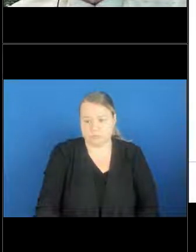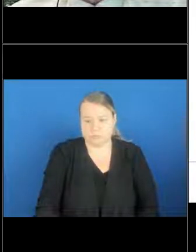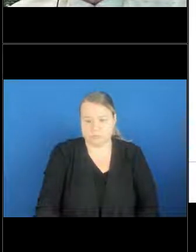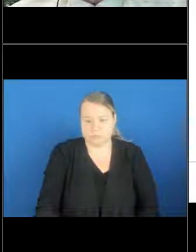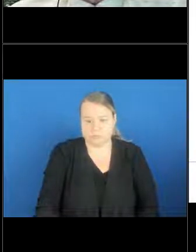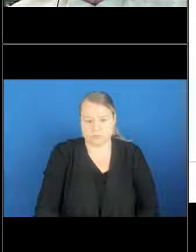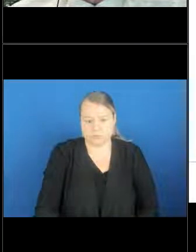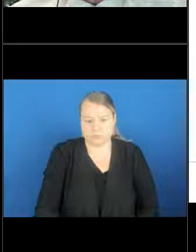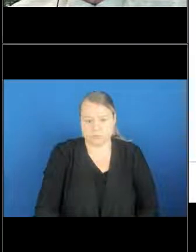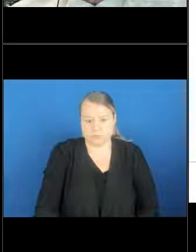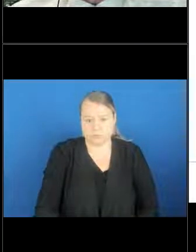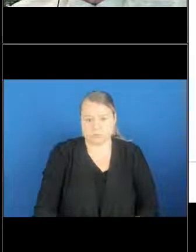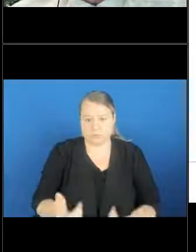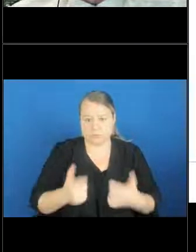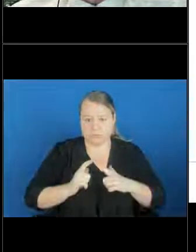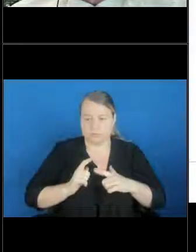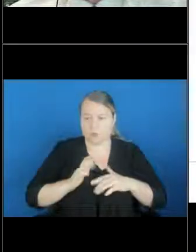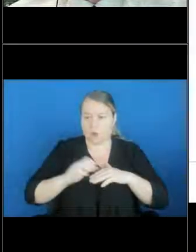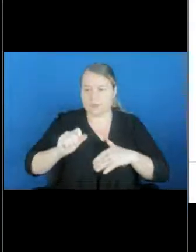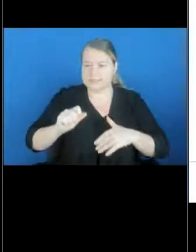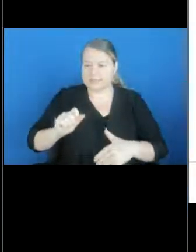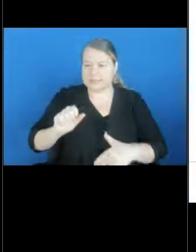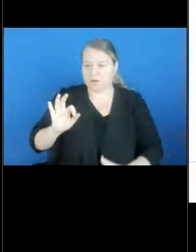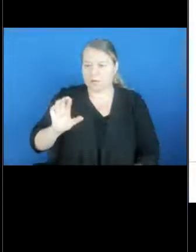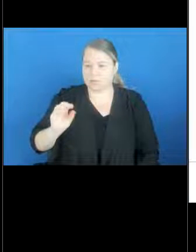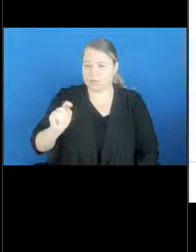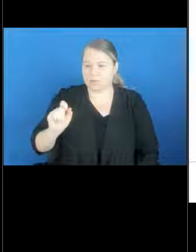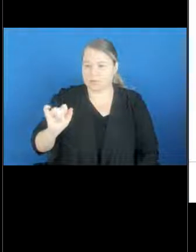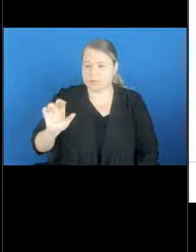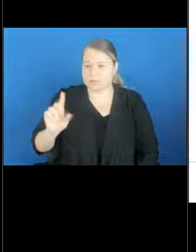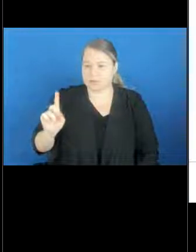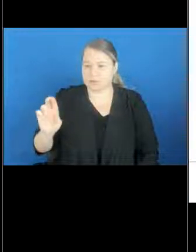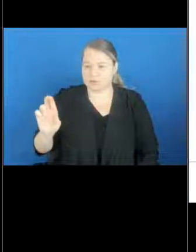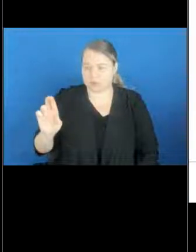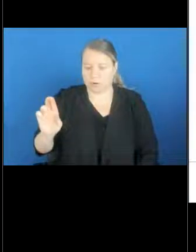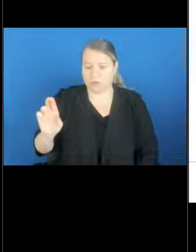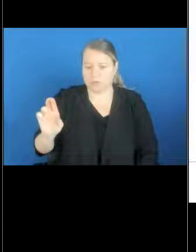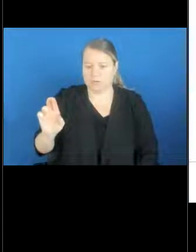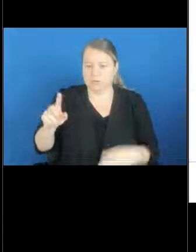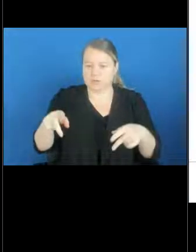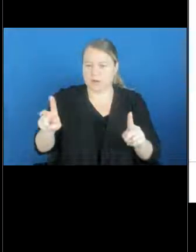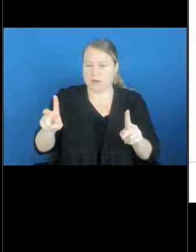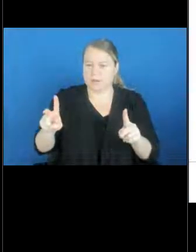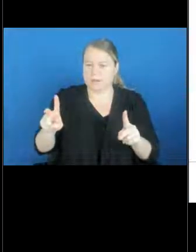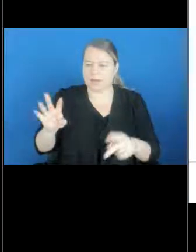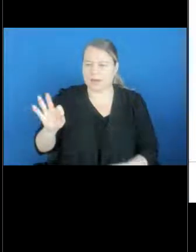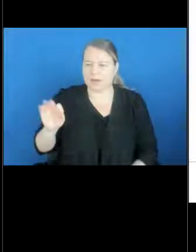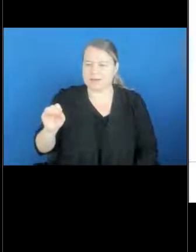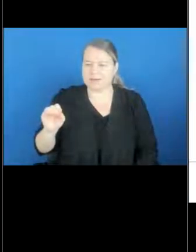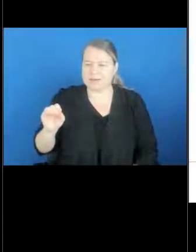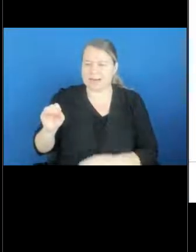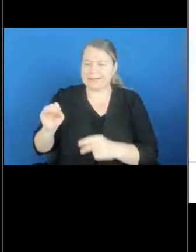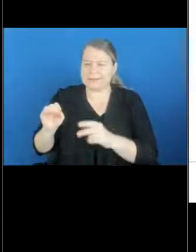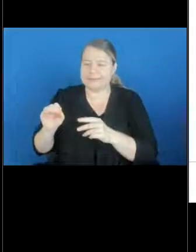extending south along the west side of Frontier Drive, and ending to allow at least a 90-foot pedestrian